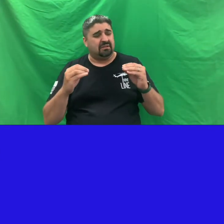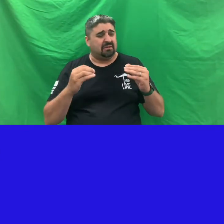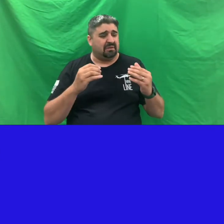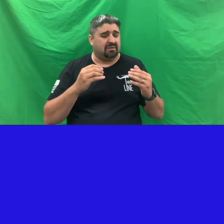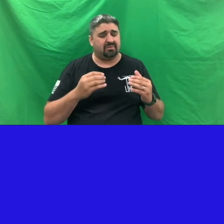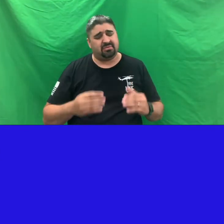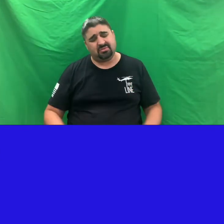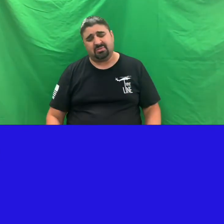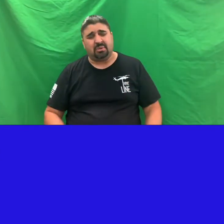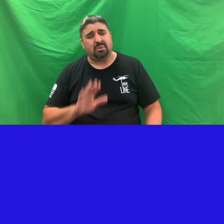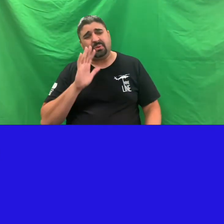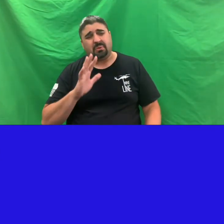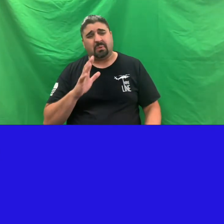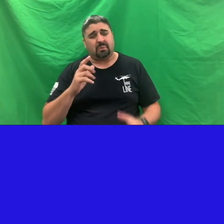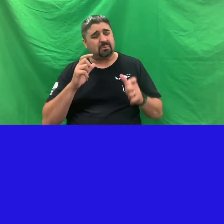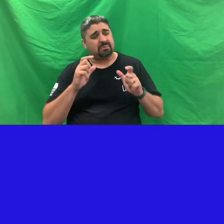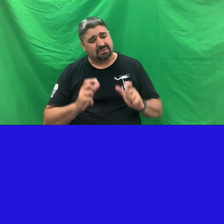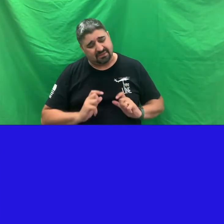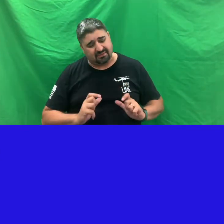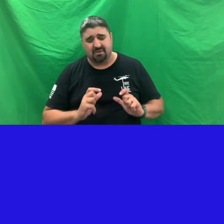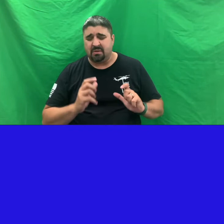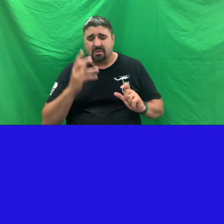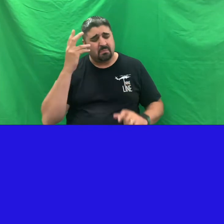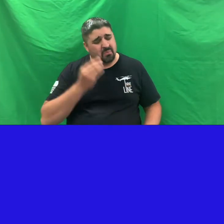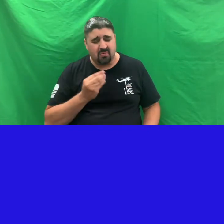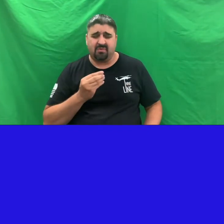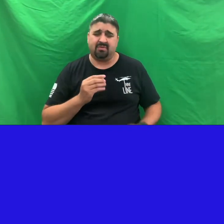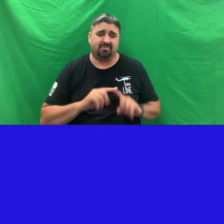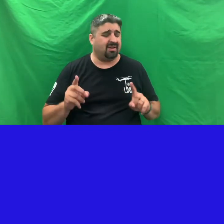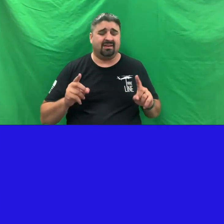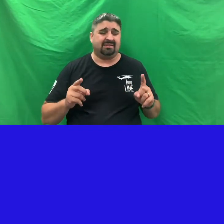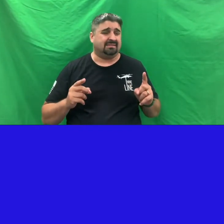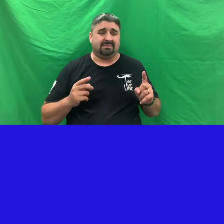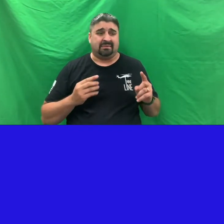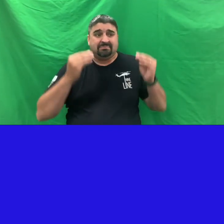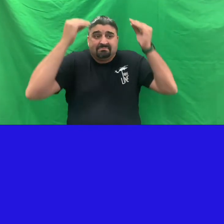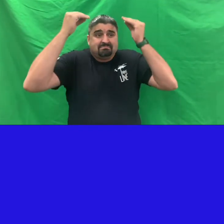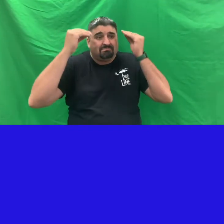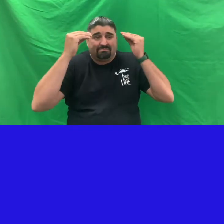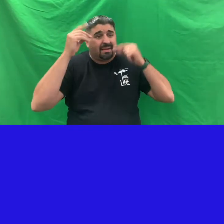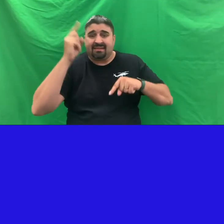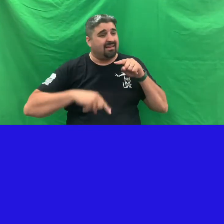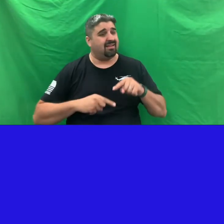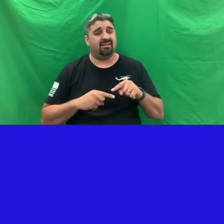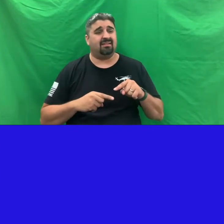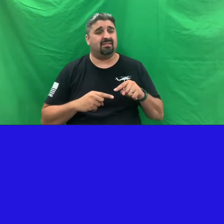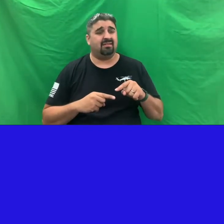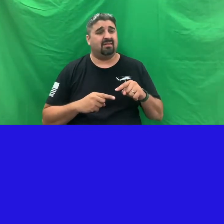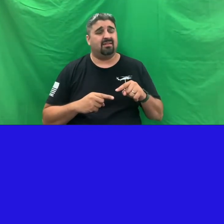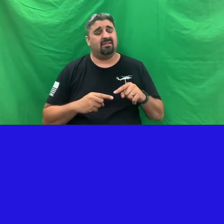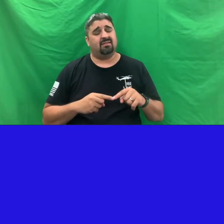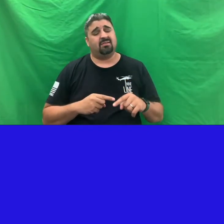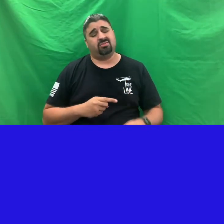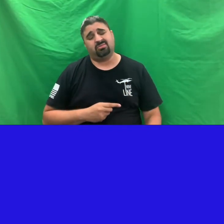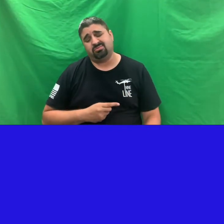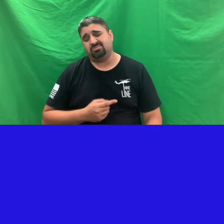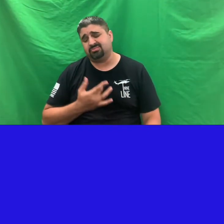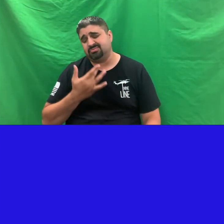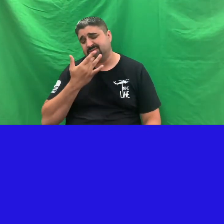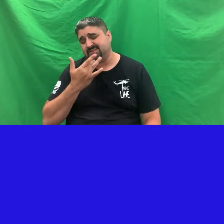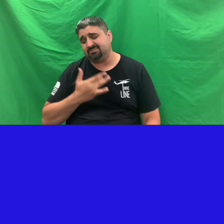Frog, said Toad, I can't see anything. I will not be able to wear your beautiful